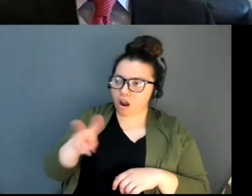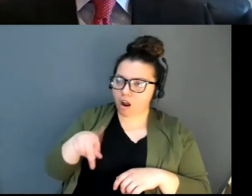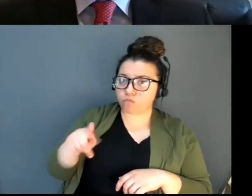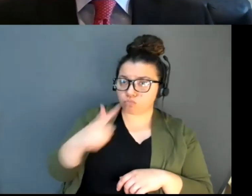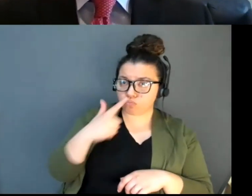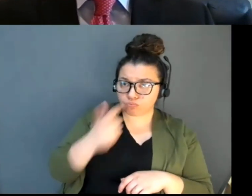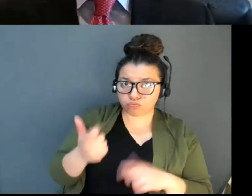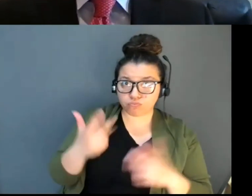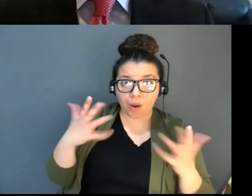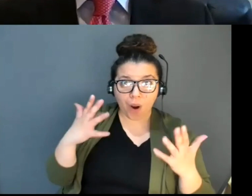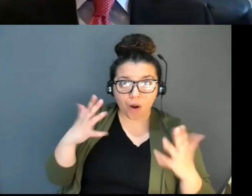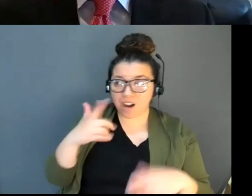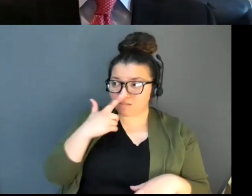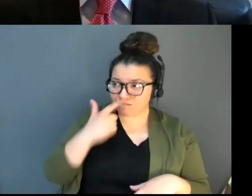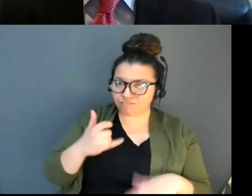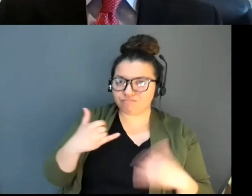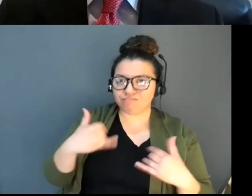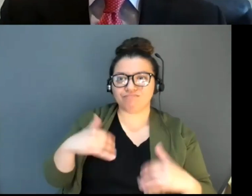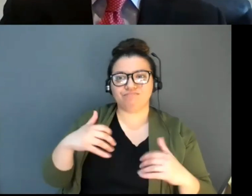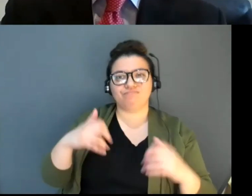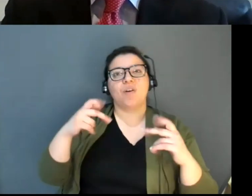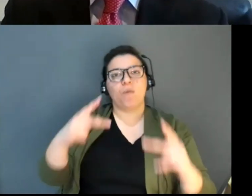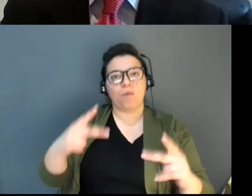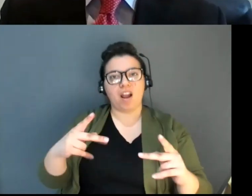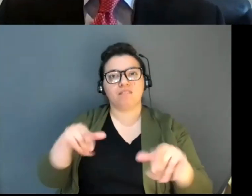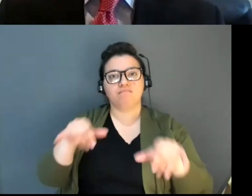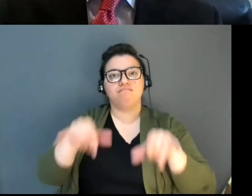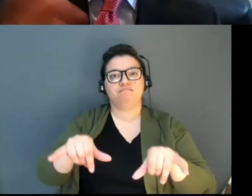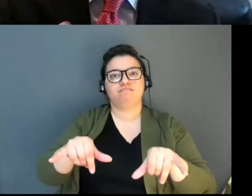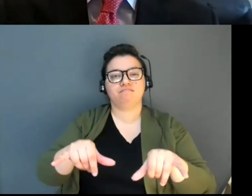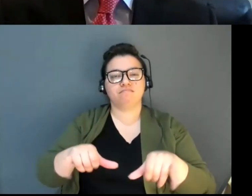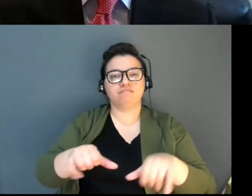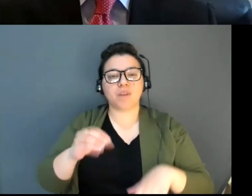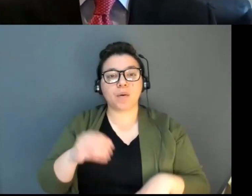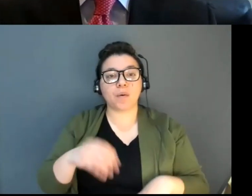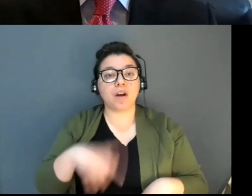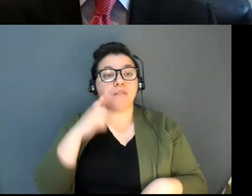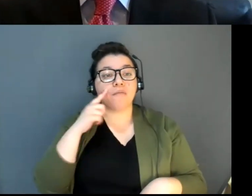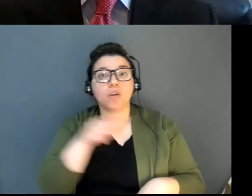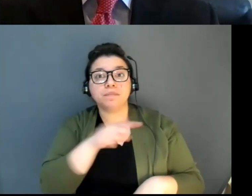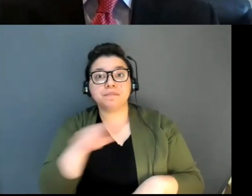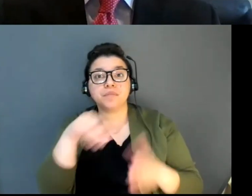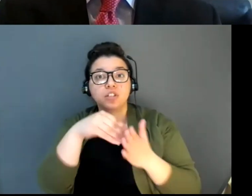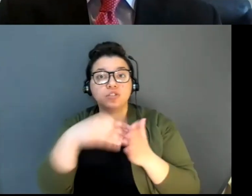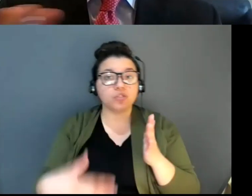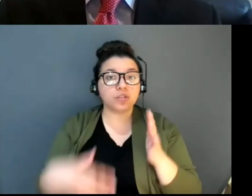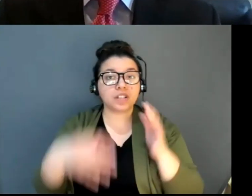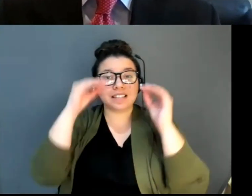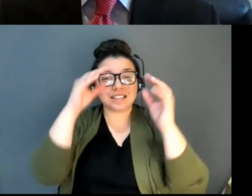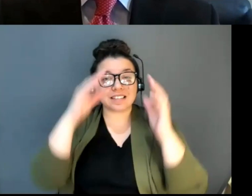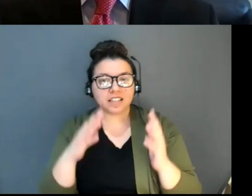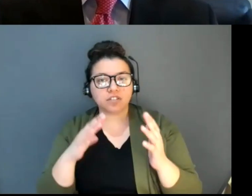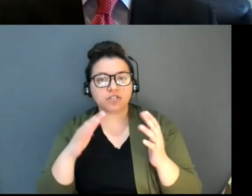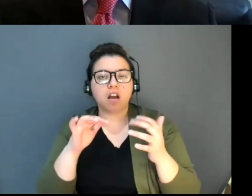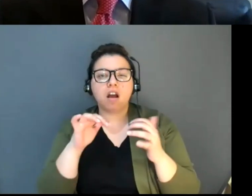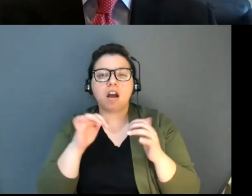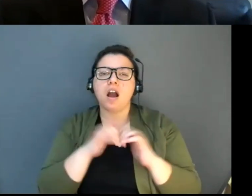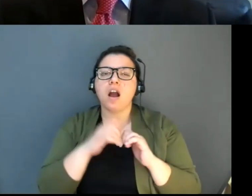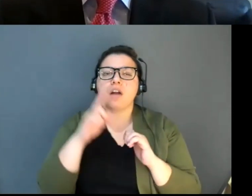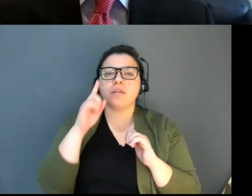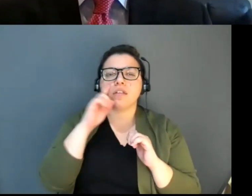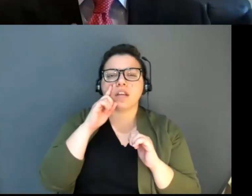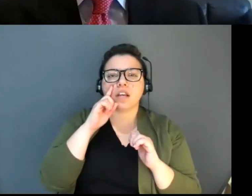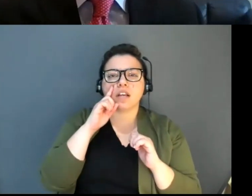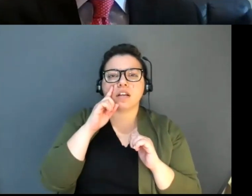what we do. Wonderful. Thank you. And for the students and the teachers, how do you think that it would make you look if